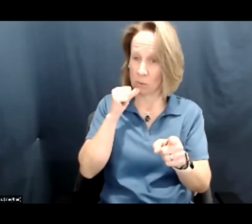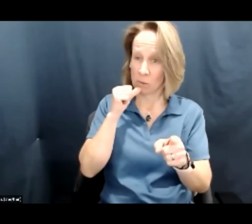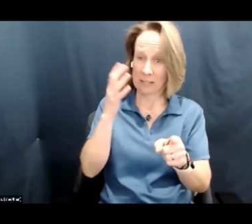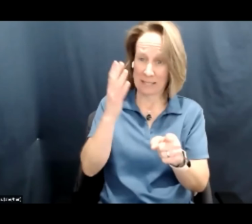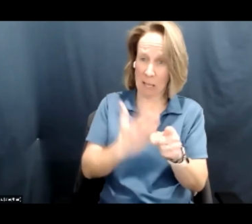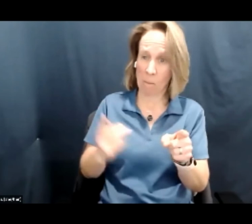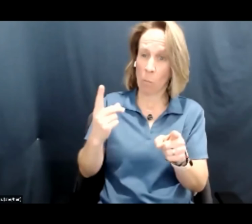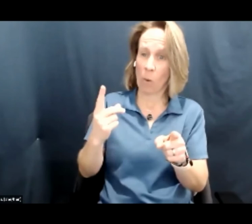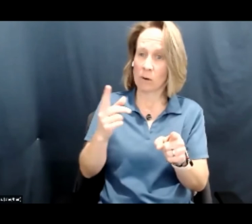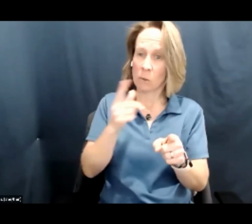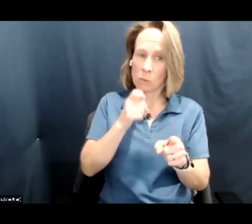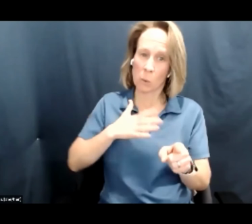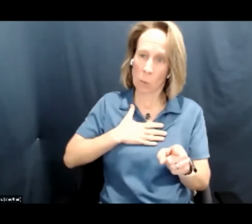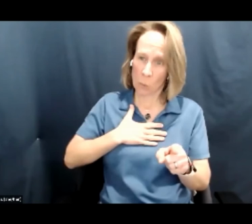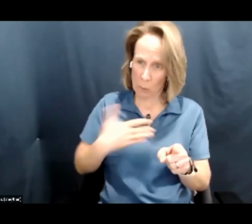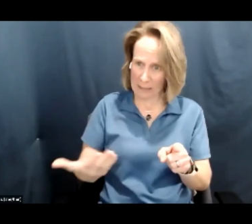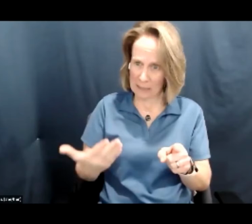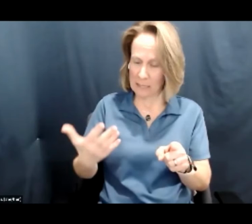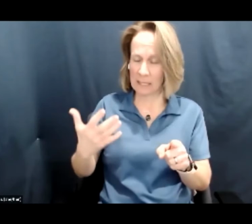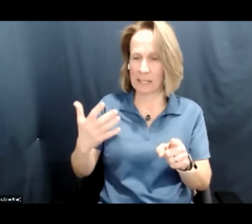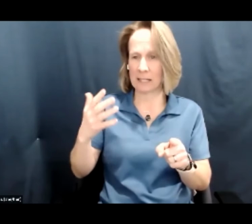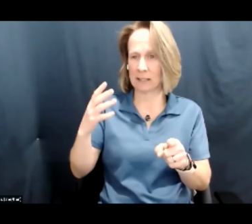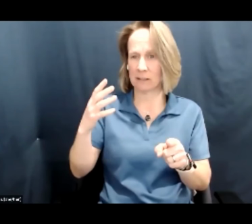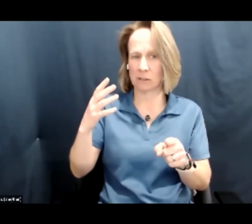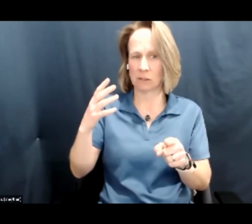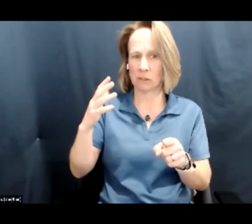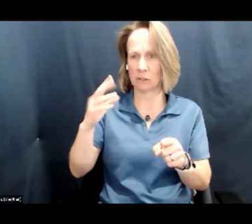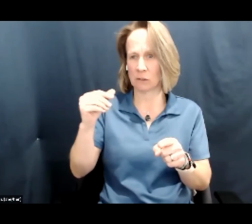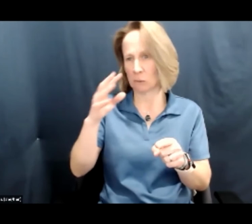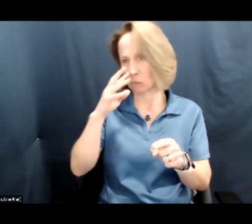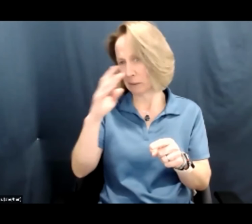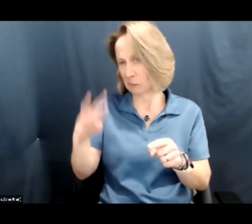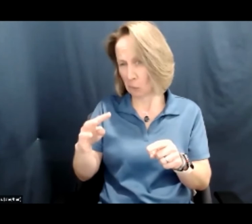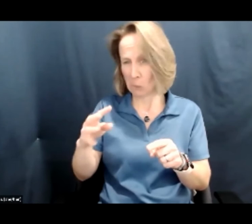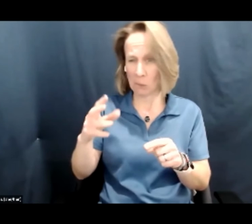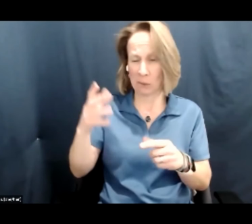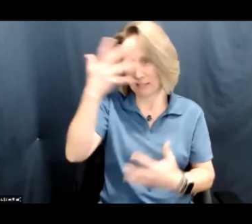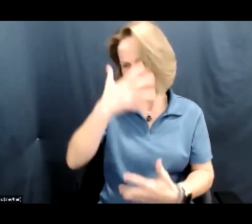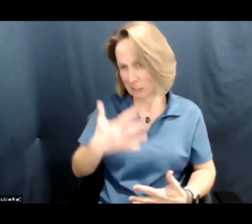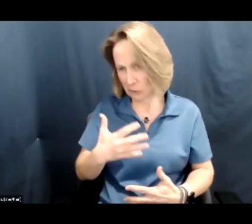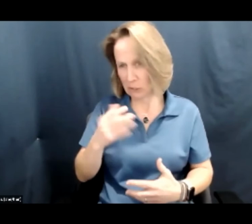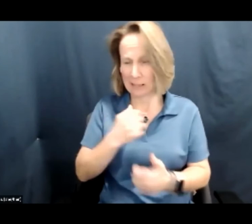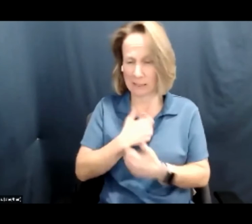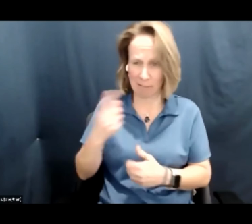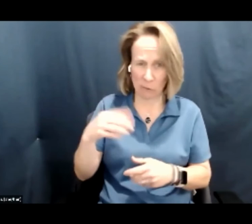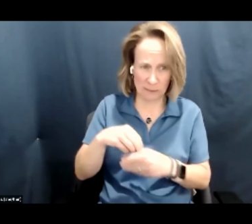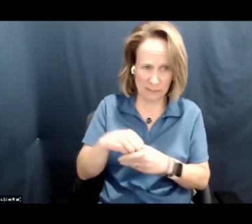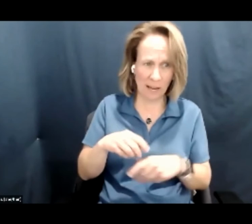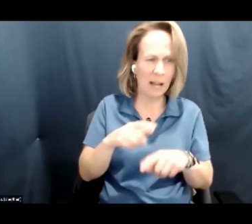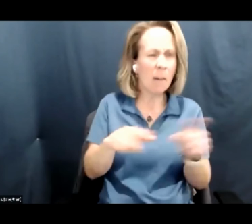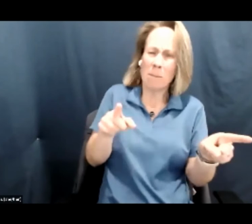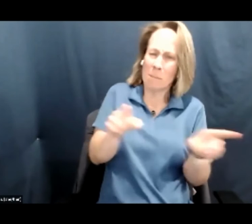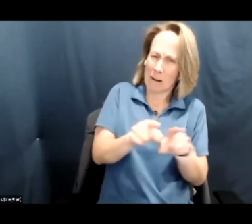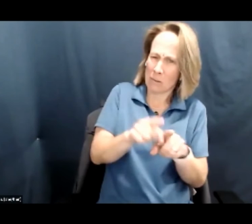for yourself. Oh, but also love the exterior. Of course. I mean, it comes with the package. It's the whole package.